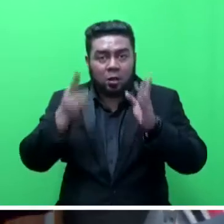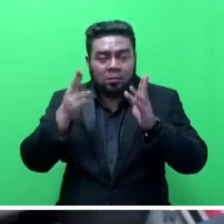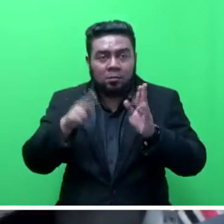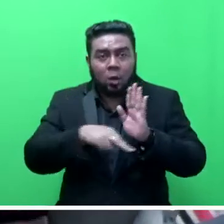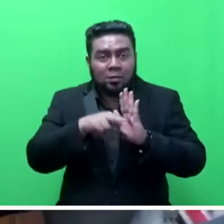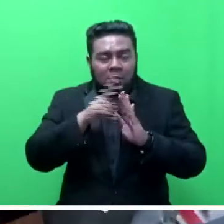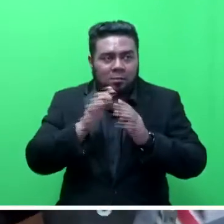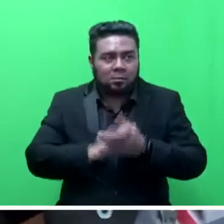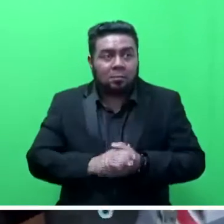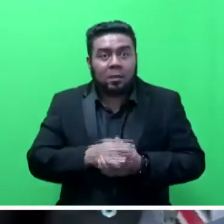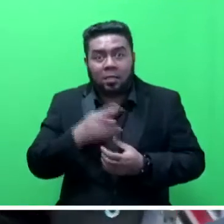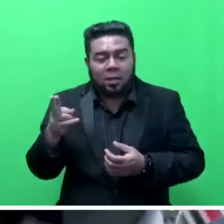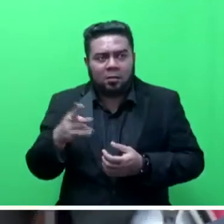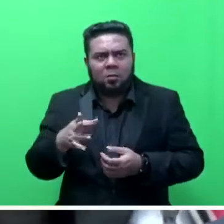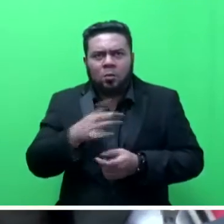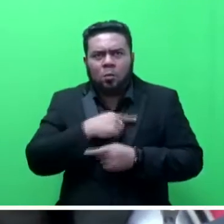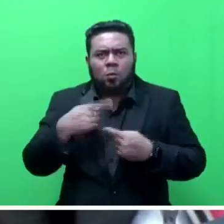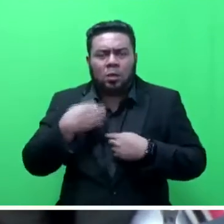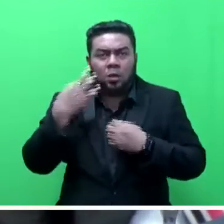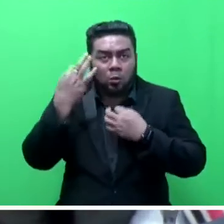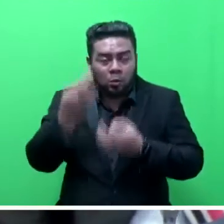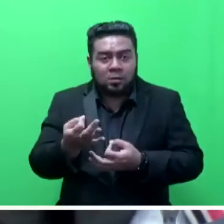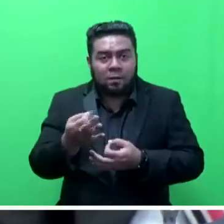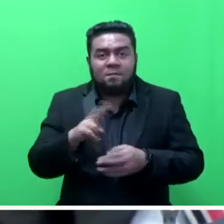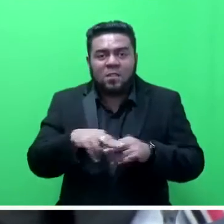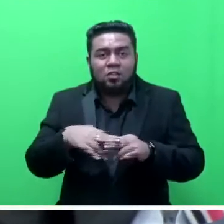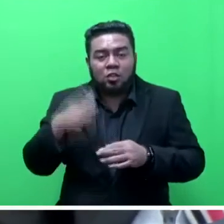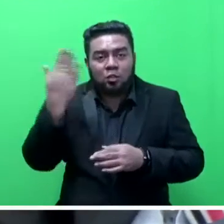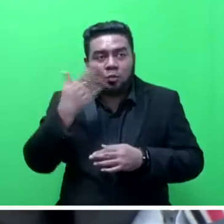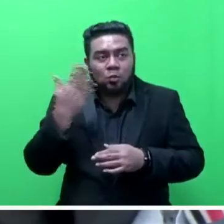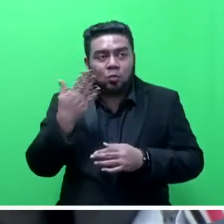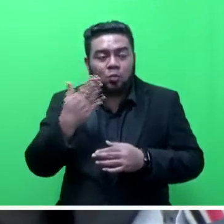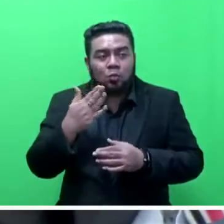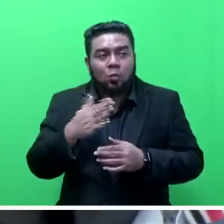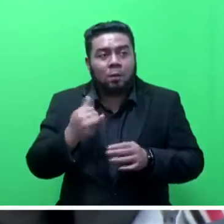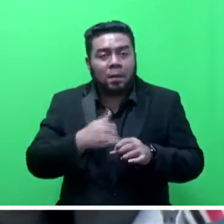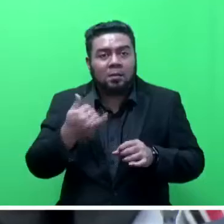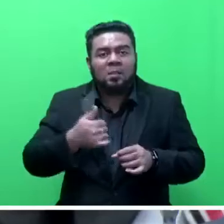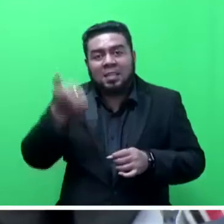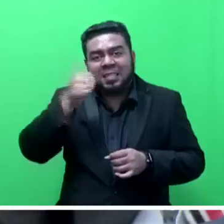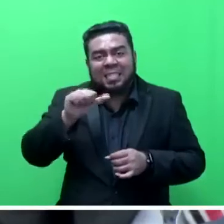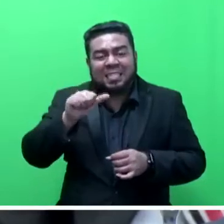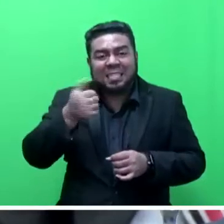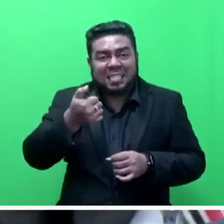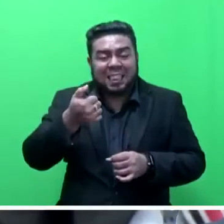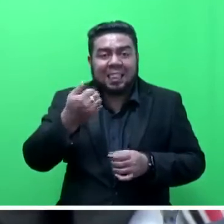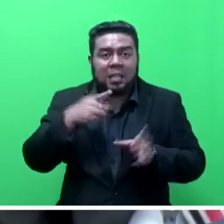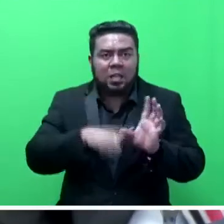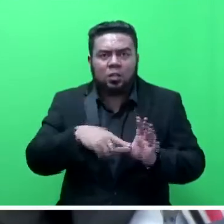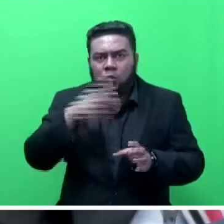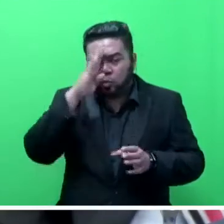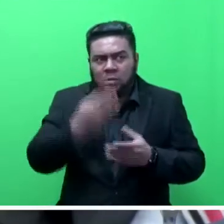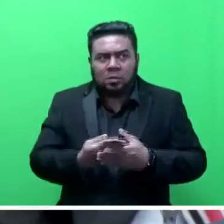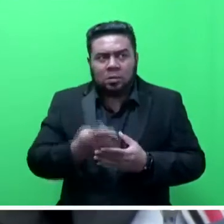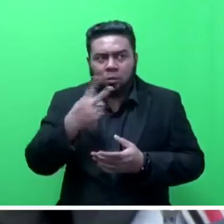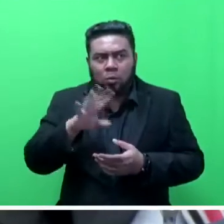was requested from Fiji School of Medicine. The students used that initially, the 60 students, and in 2000 they were